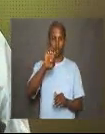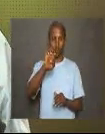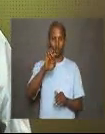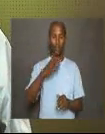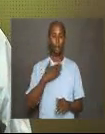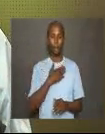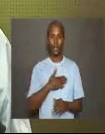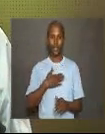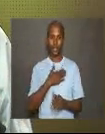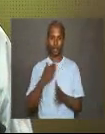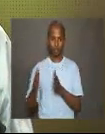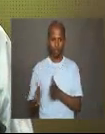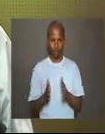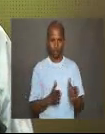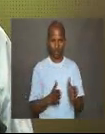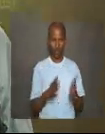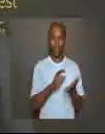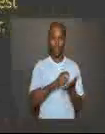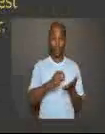Please prepare to write them down.